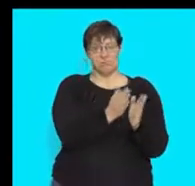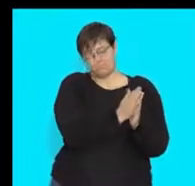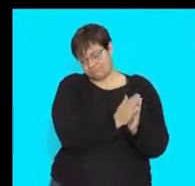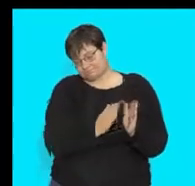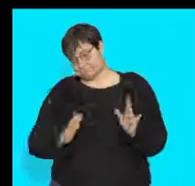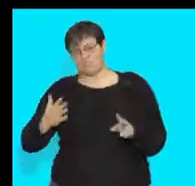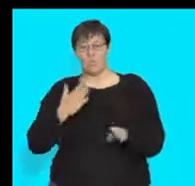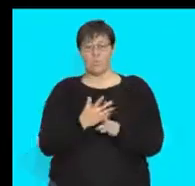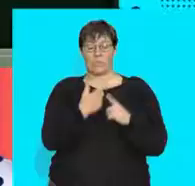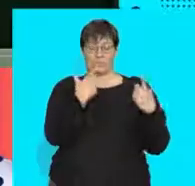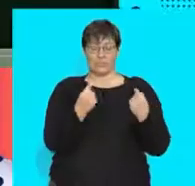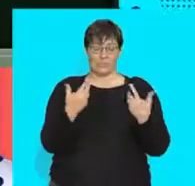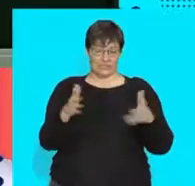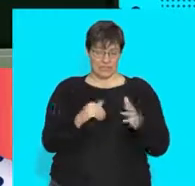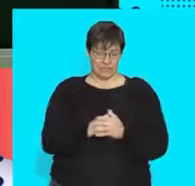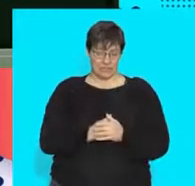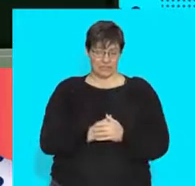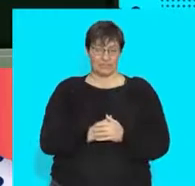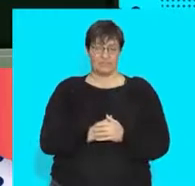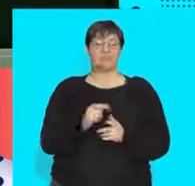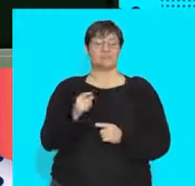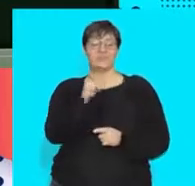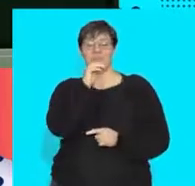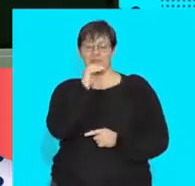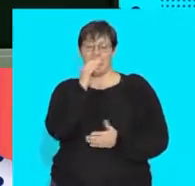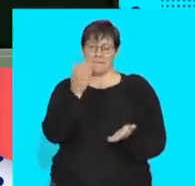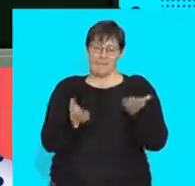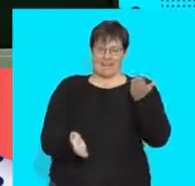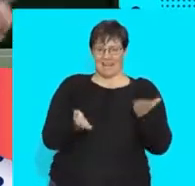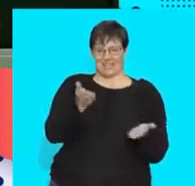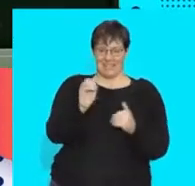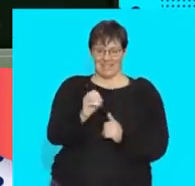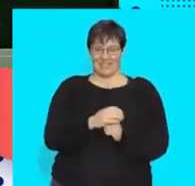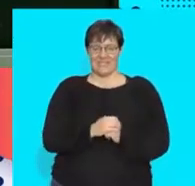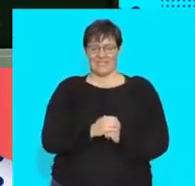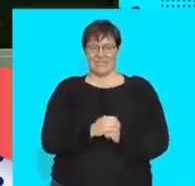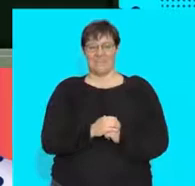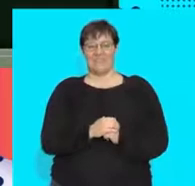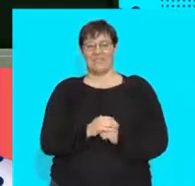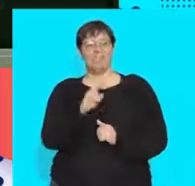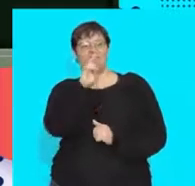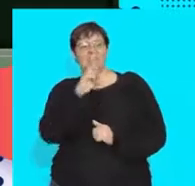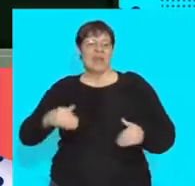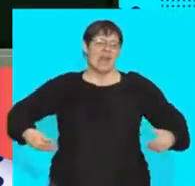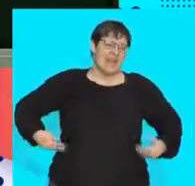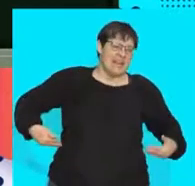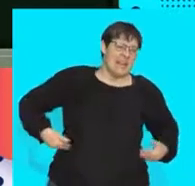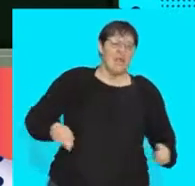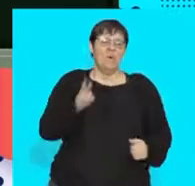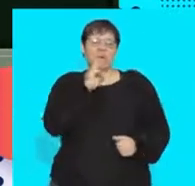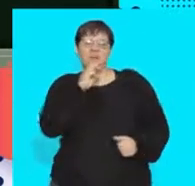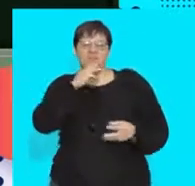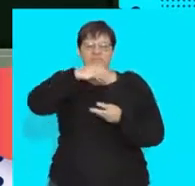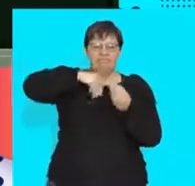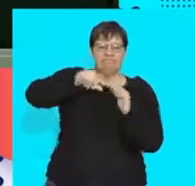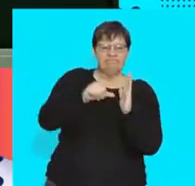you have done, and this is all about the balance. And right, when we looked at the kidneys, water and salts was important.